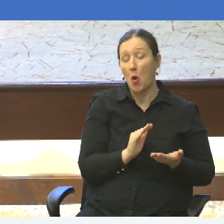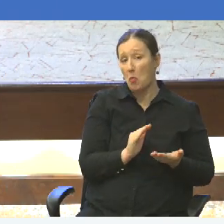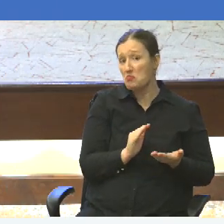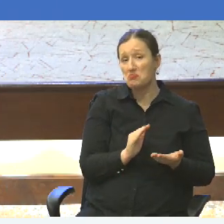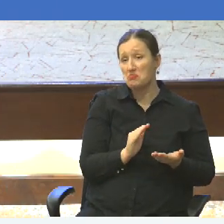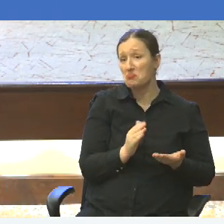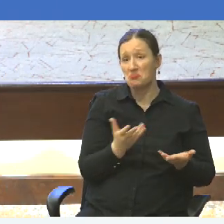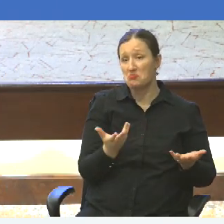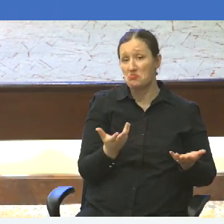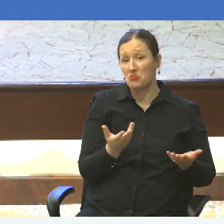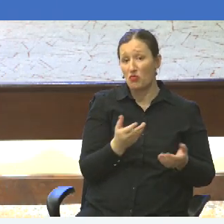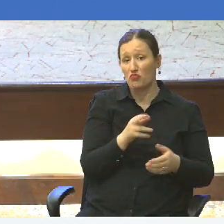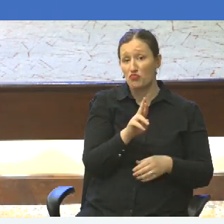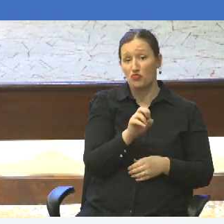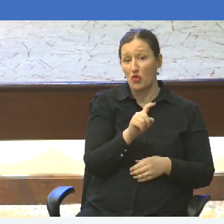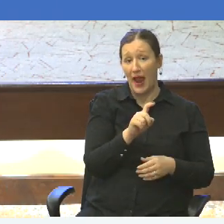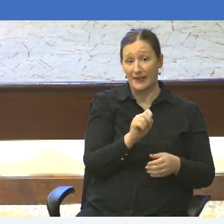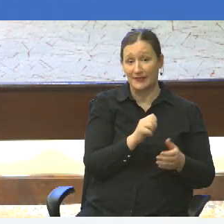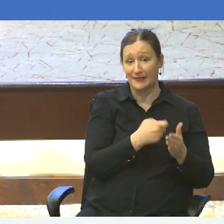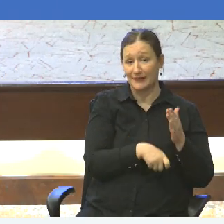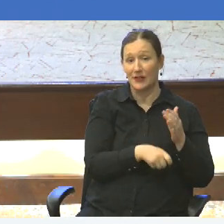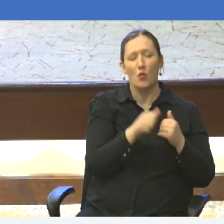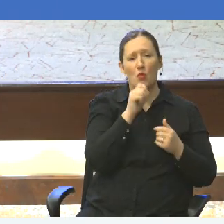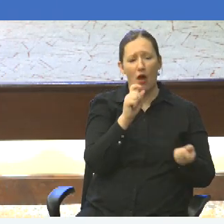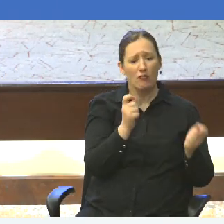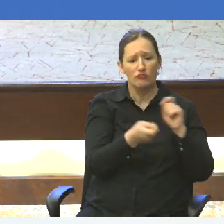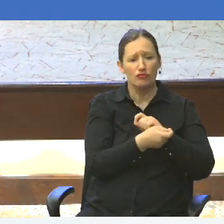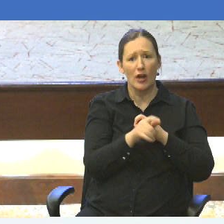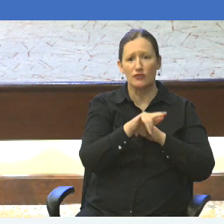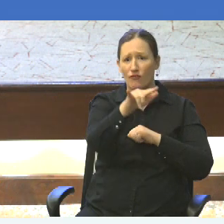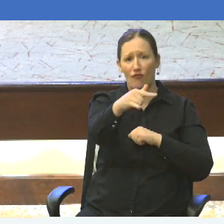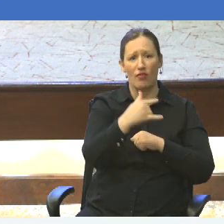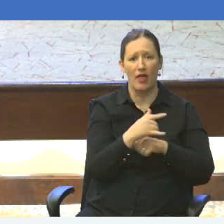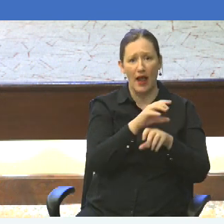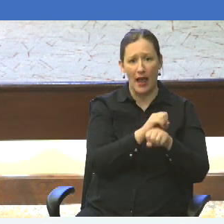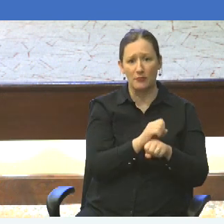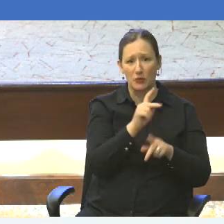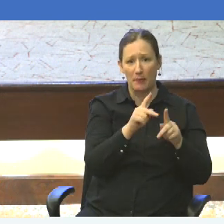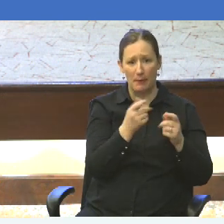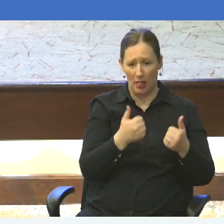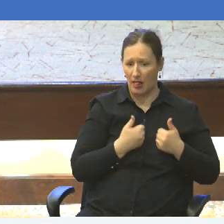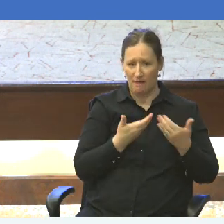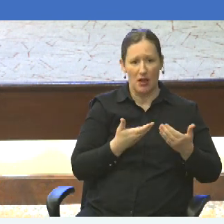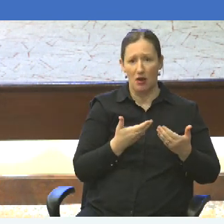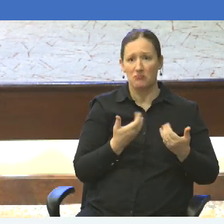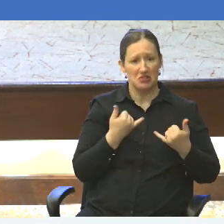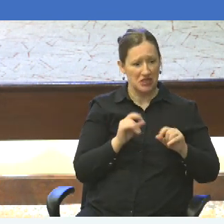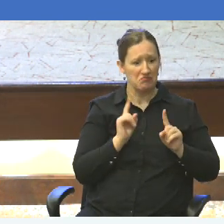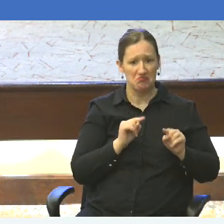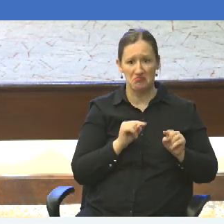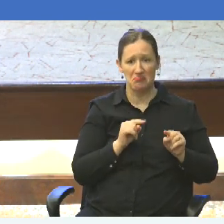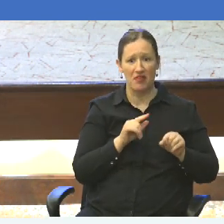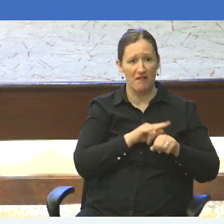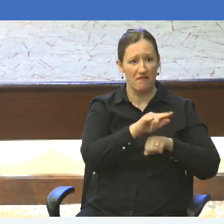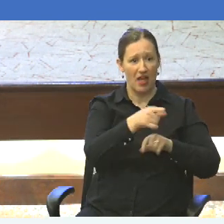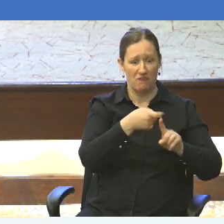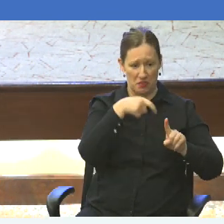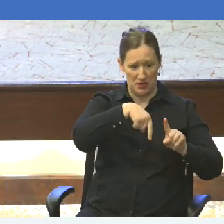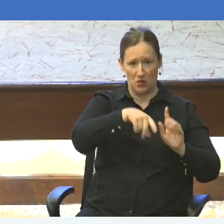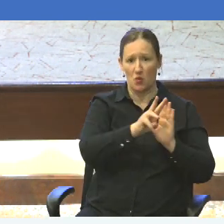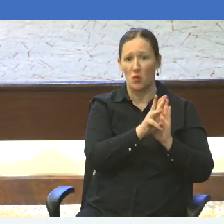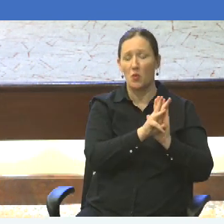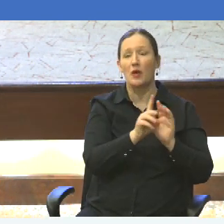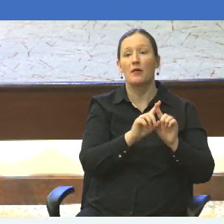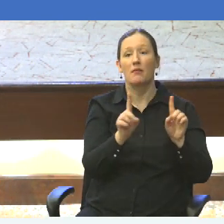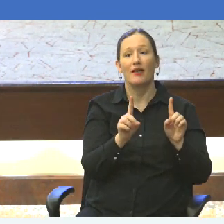enough to change the flying habits of the local population who fly from the airport, but something that's meaningful to the airports and the city's revenue